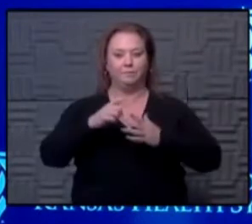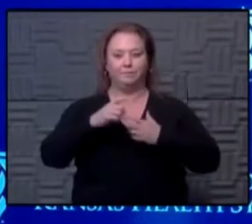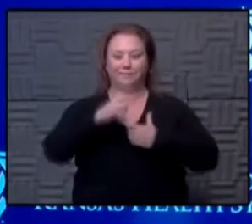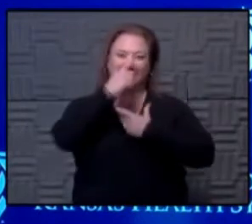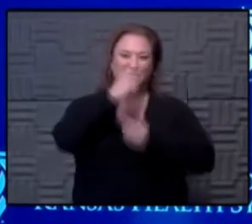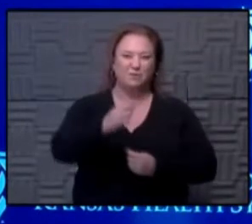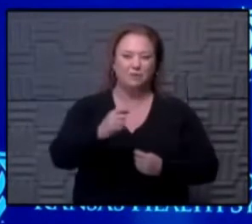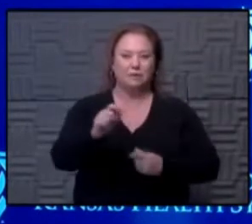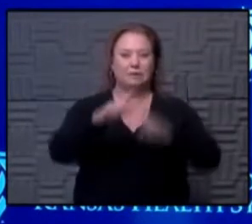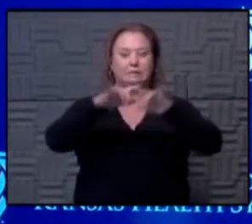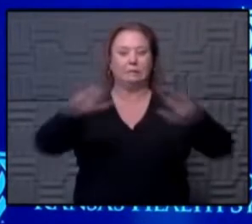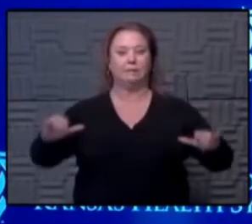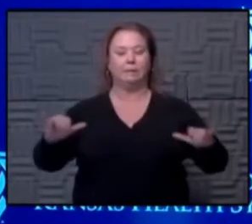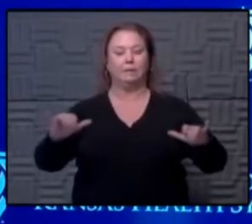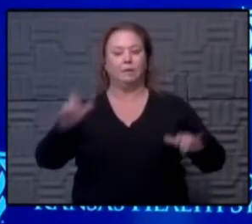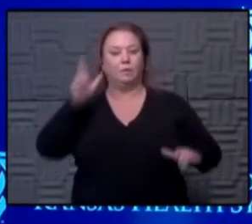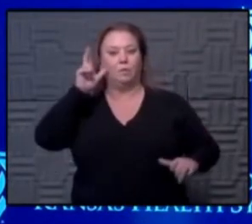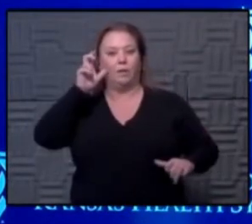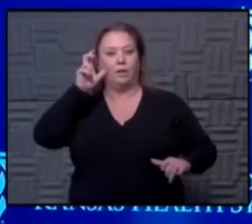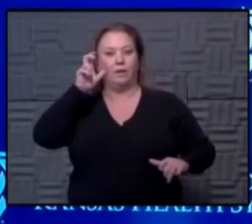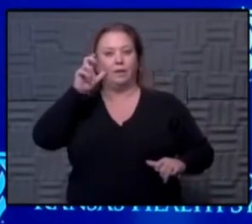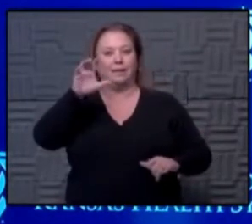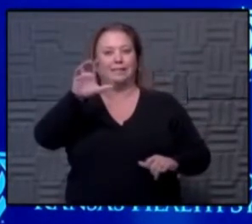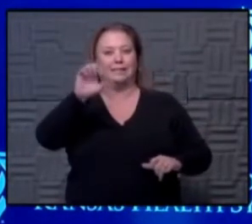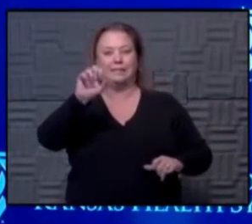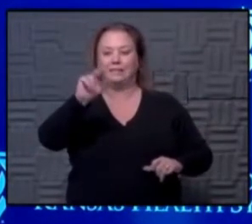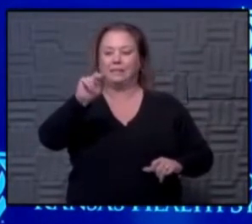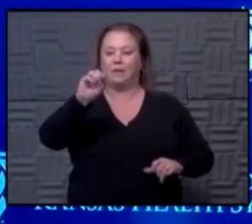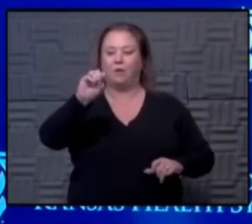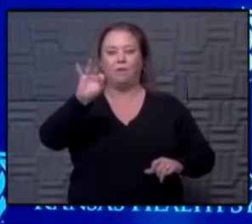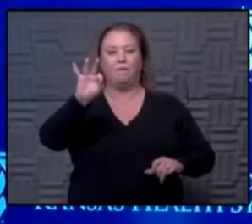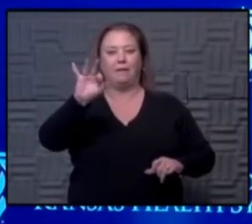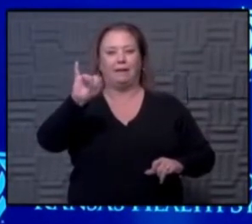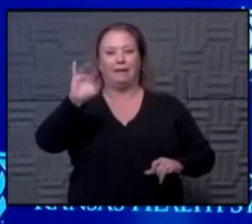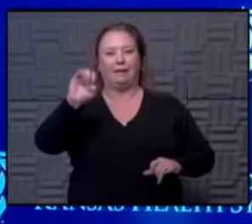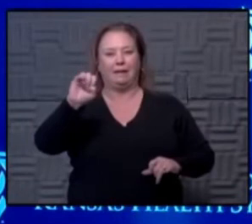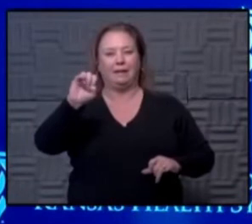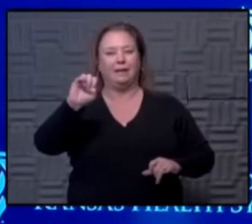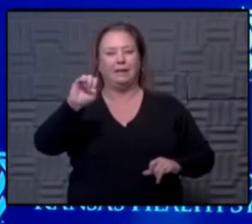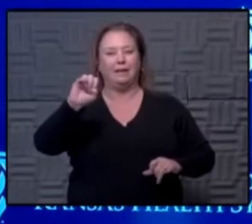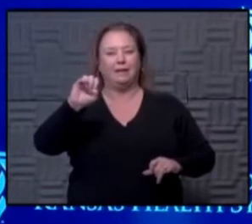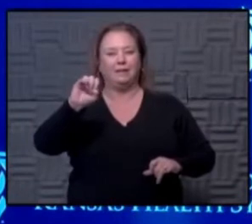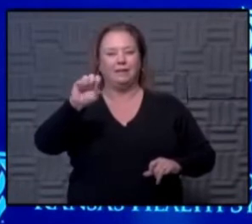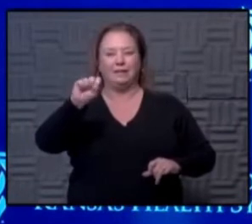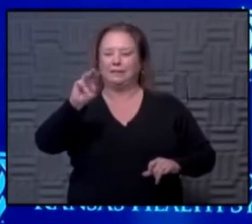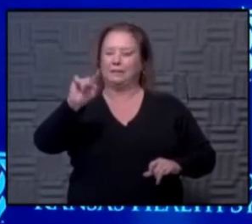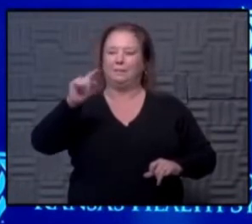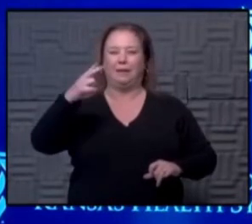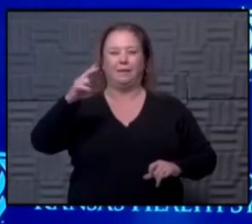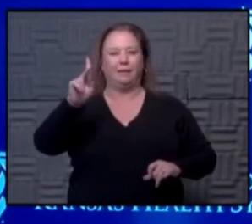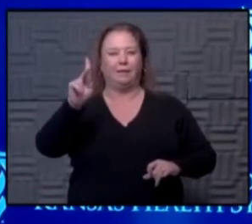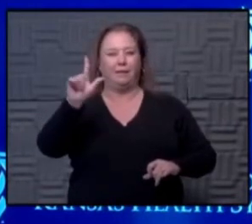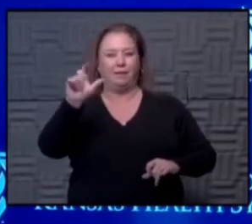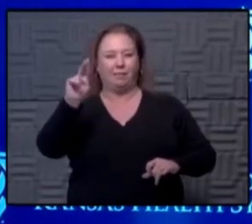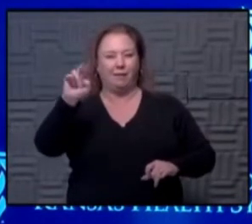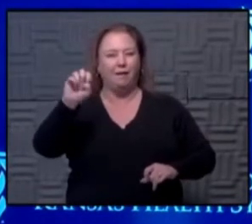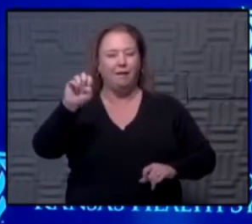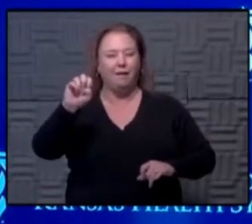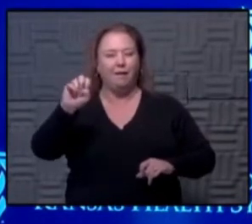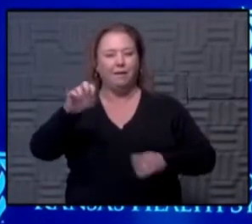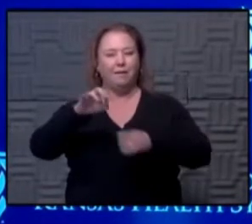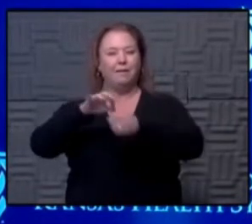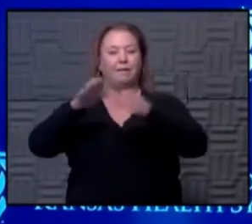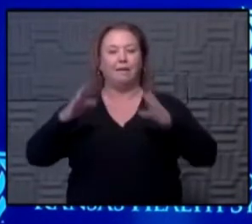comes kind of at the same time as we heard about the Sanofi or the GlaxoSmithKline and Sanofi candidate